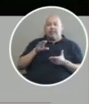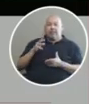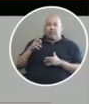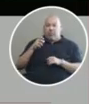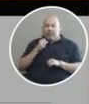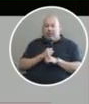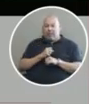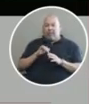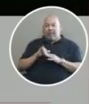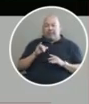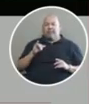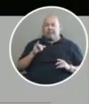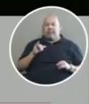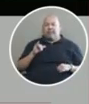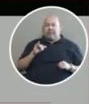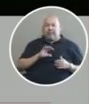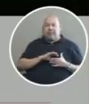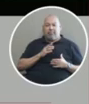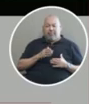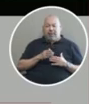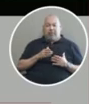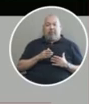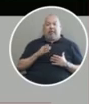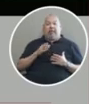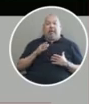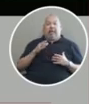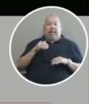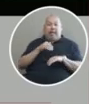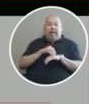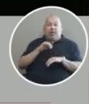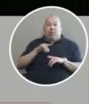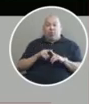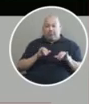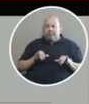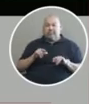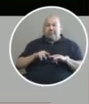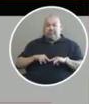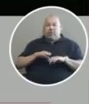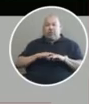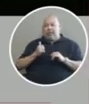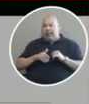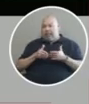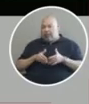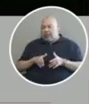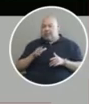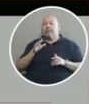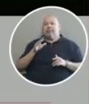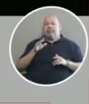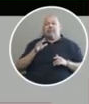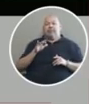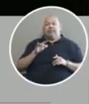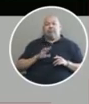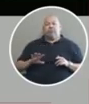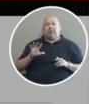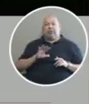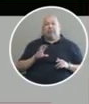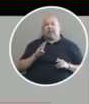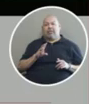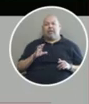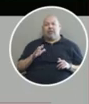4 years, which would be an amount at or, just depending on any losses, it would be roughly